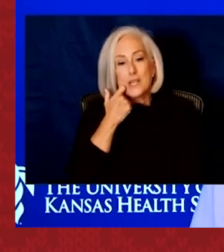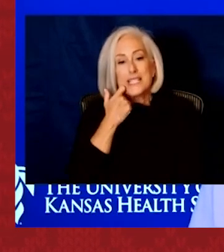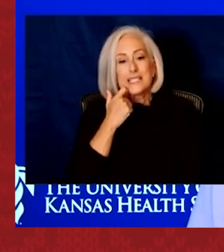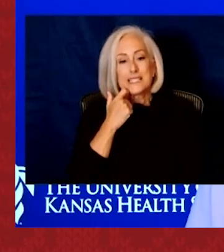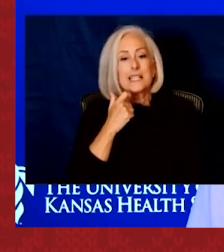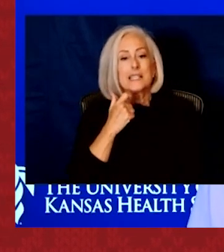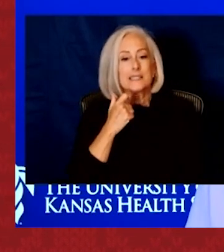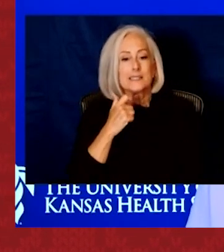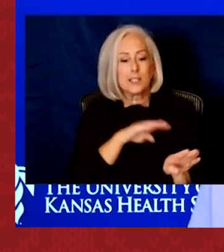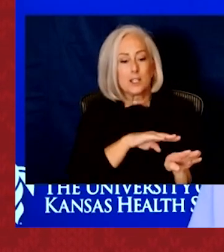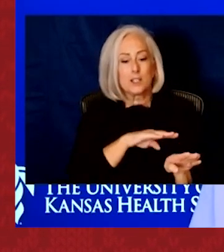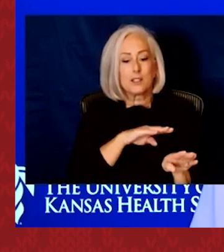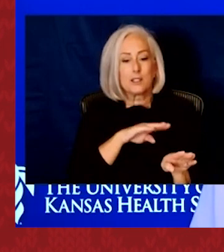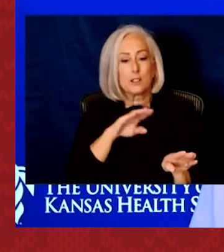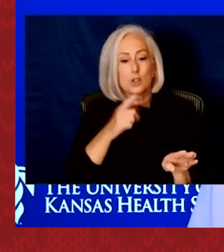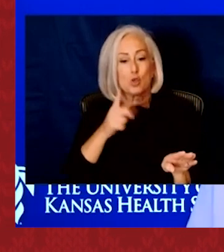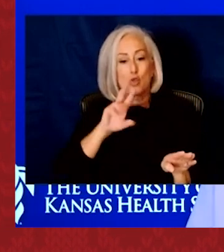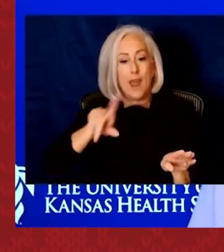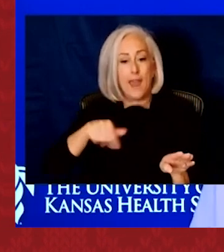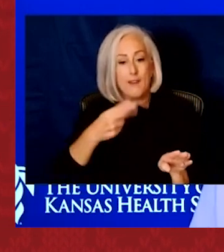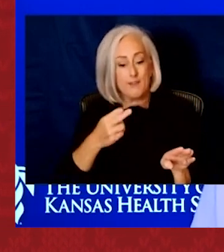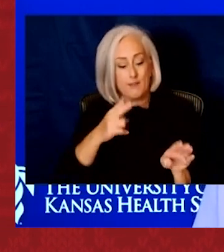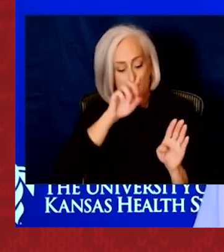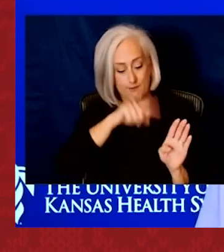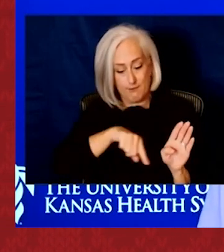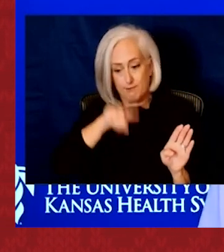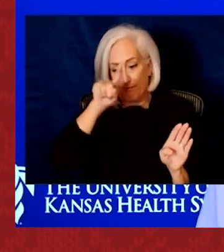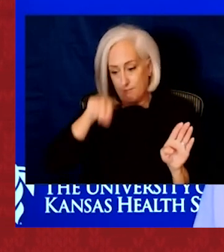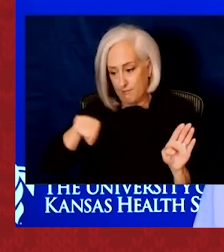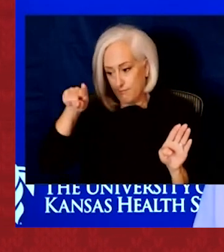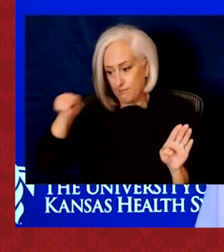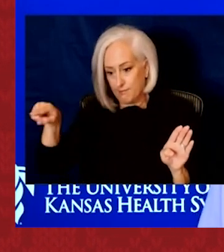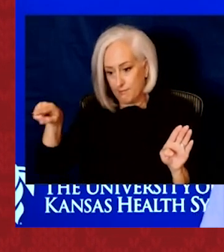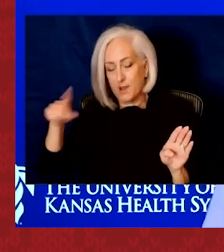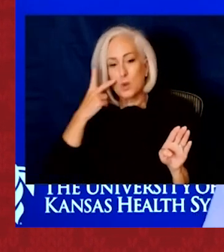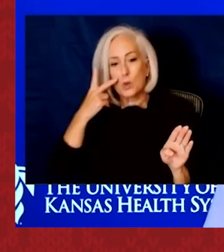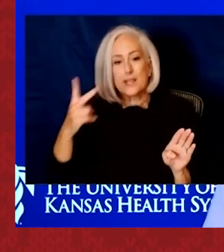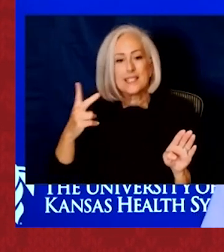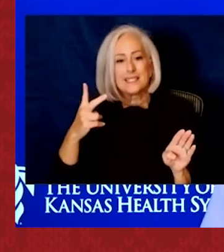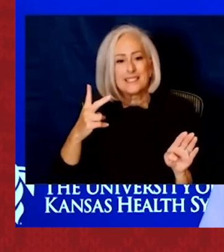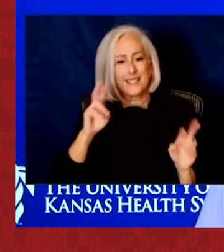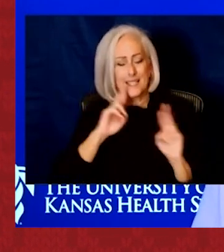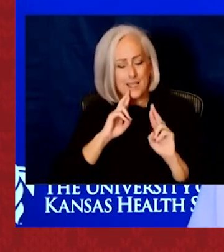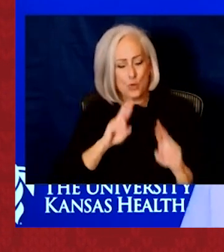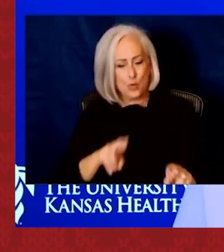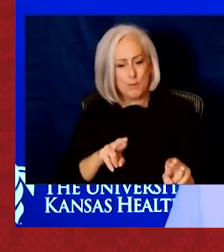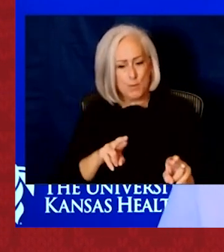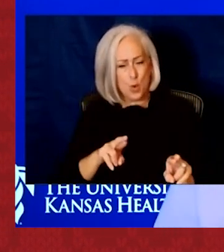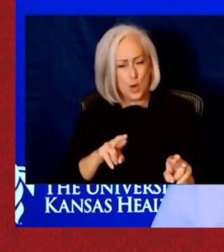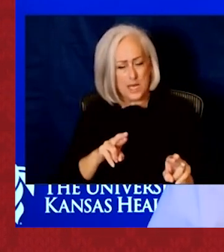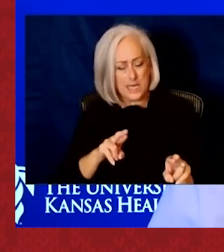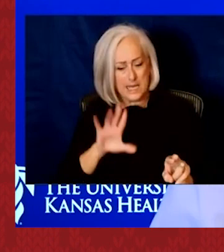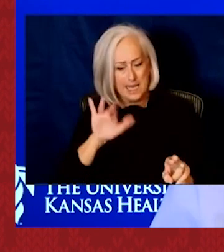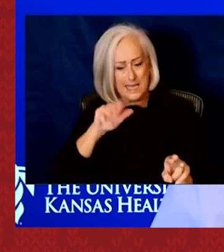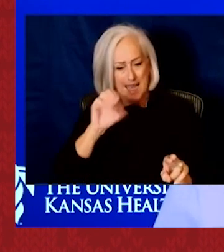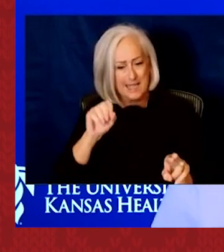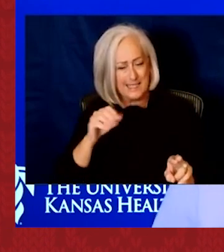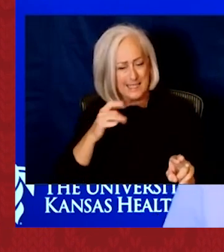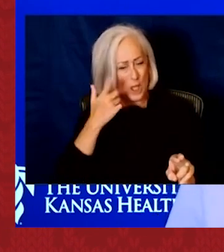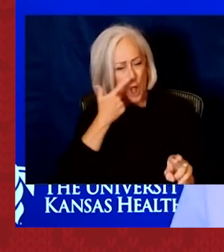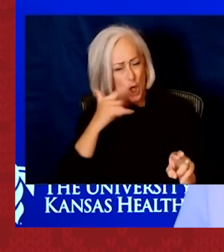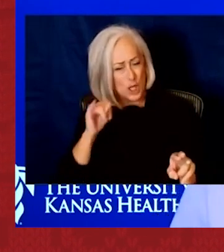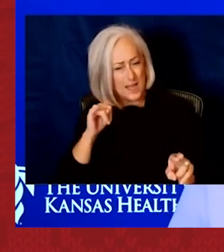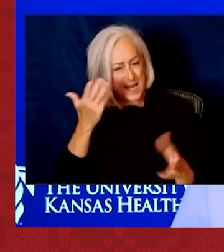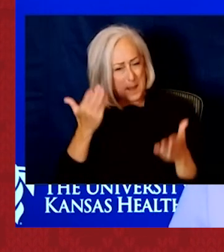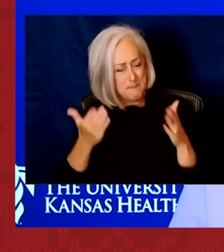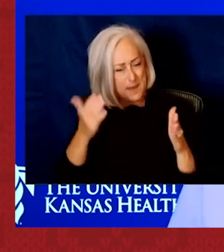the cases, again the reported cases, somewhat may be on a trend, a downtrend. Hospitalizations maybe look to